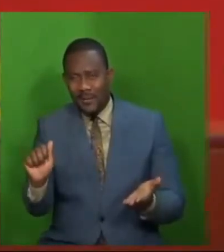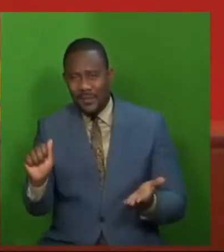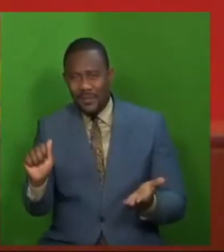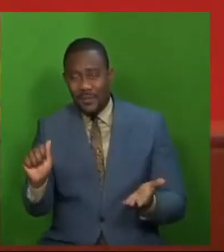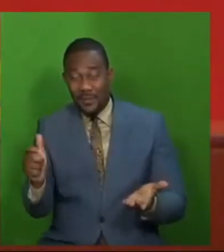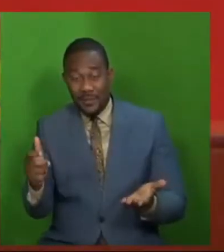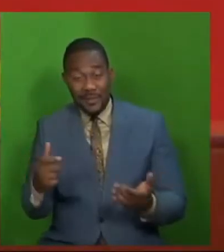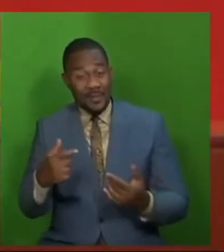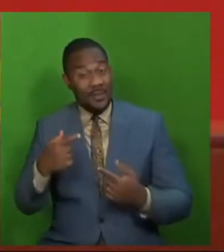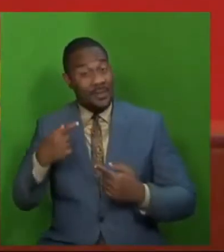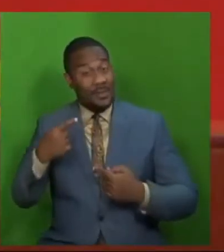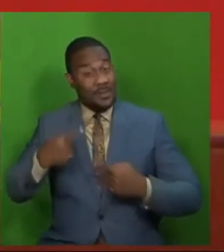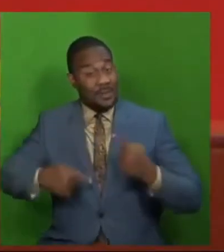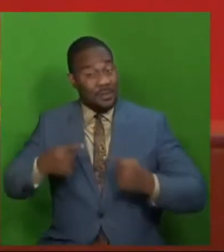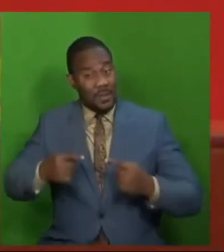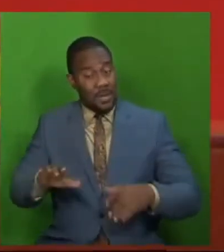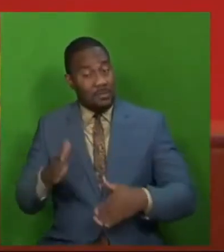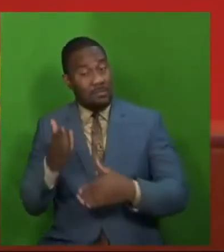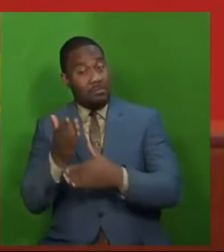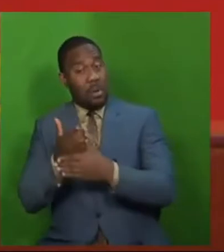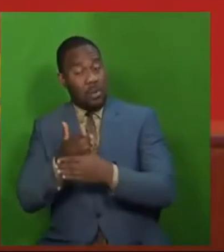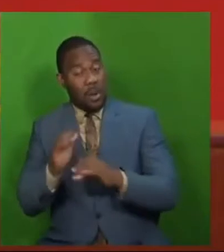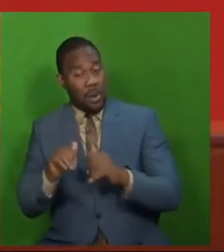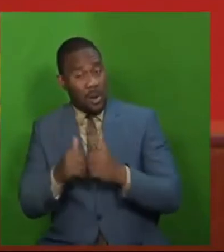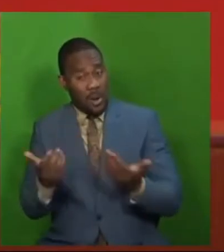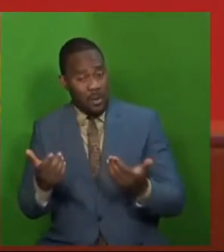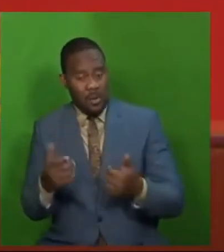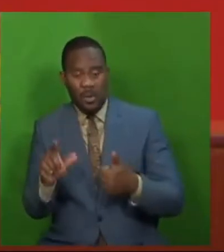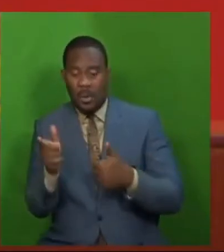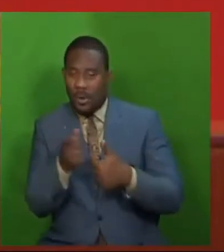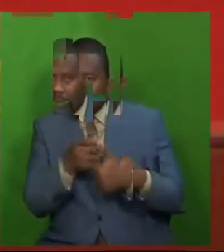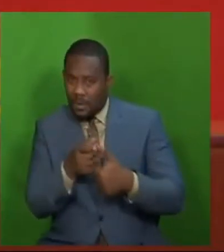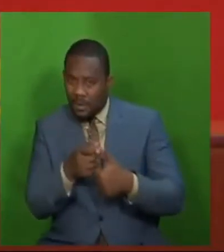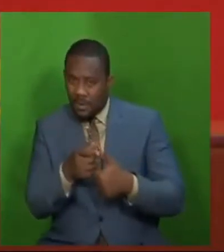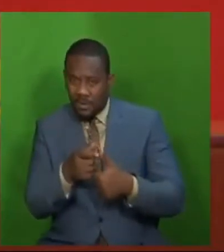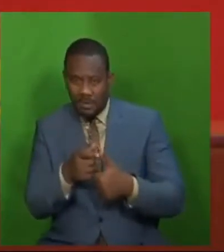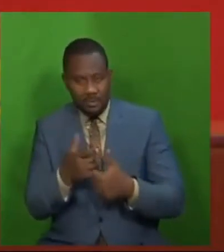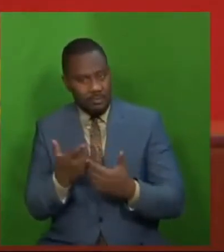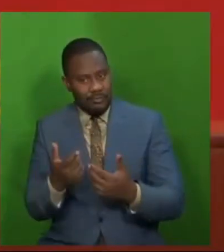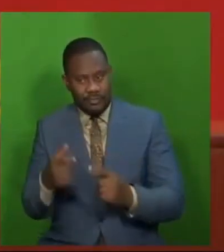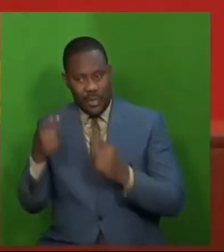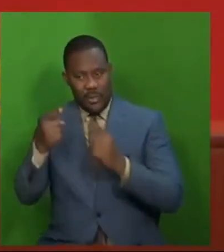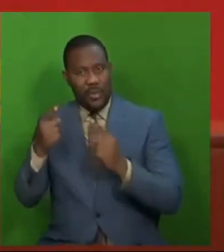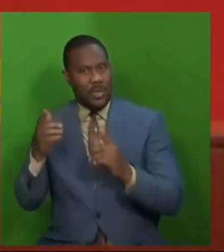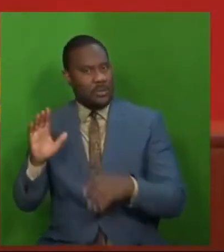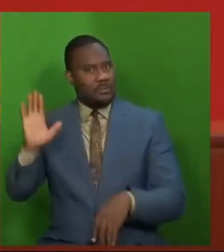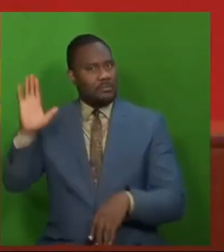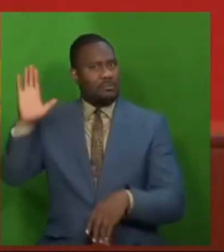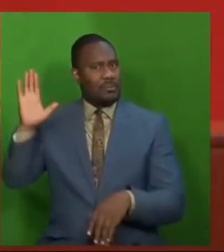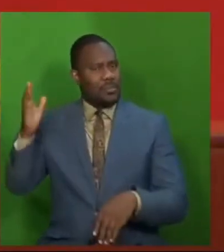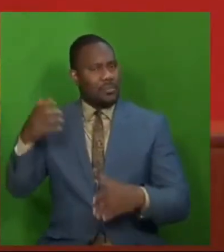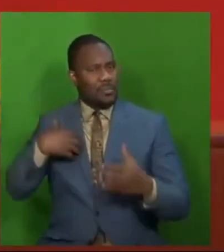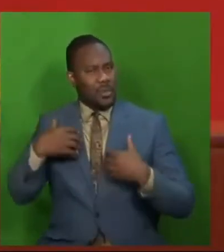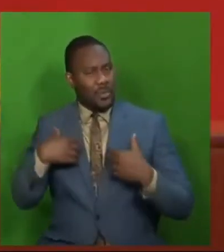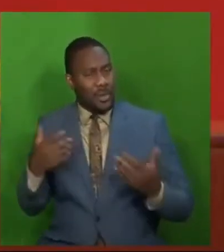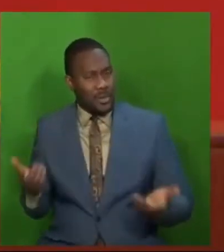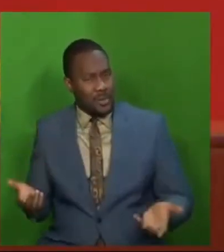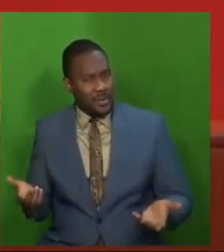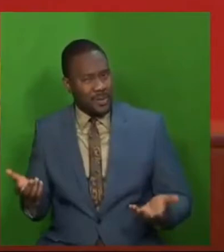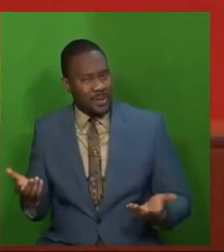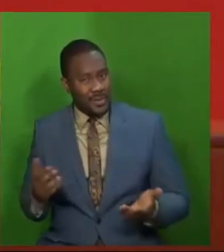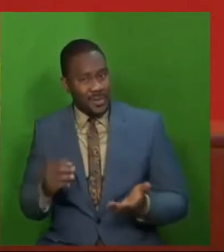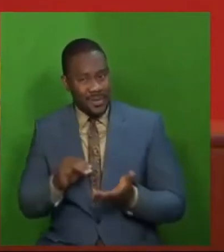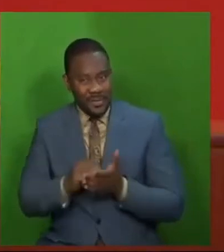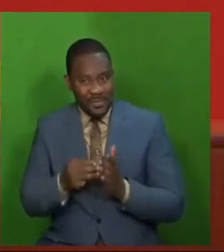debates may be interrupted, A, by a point of order being raised. It means that the